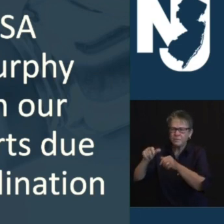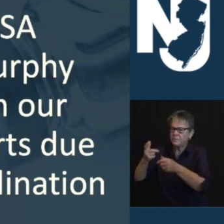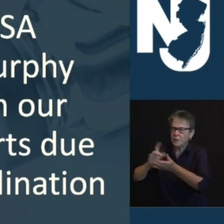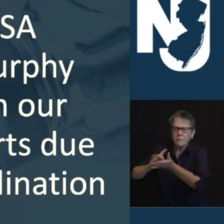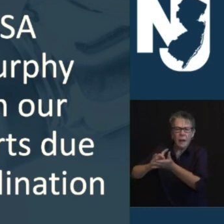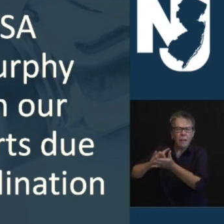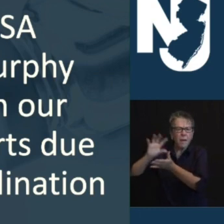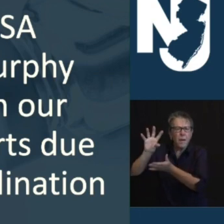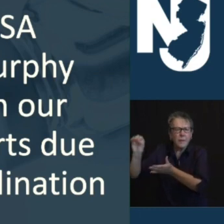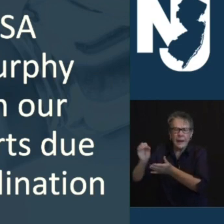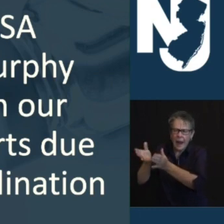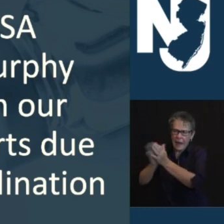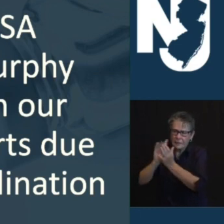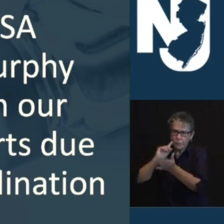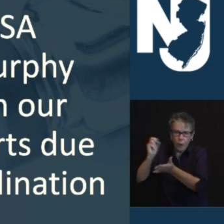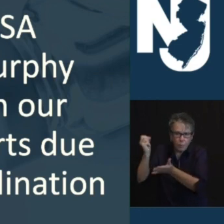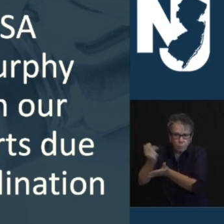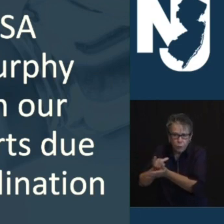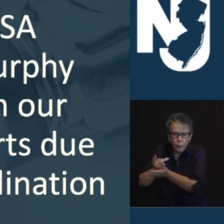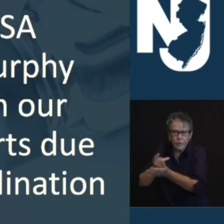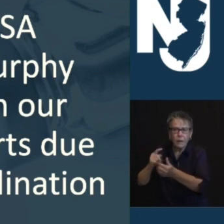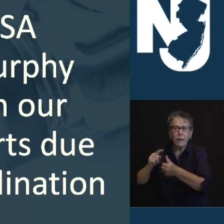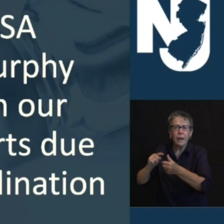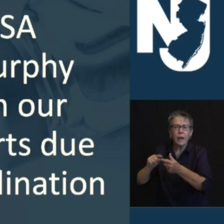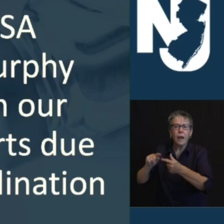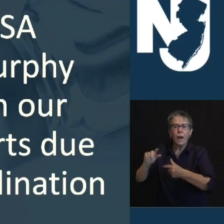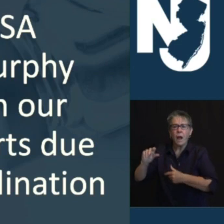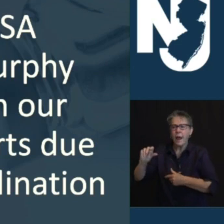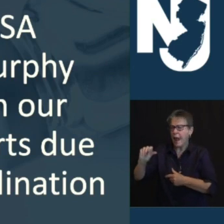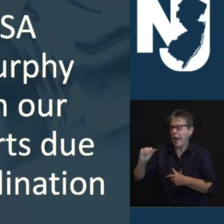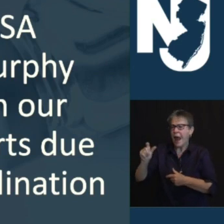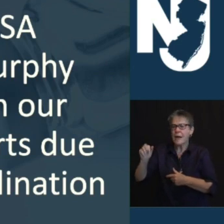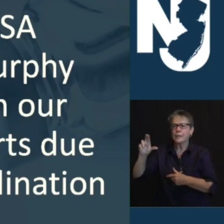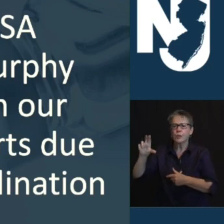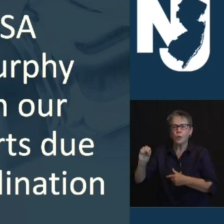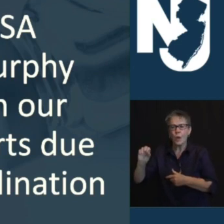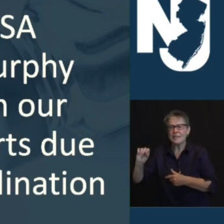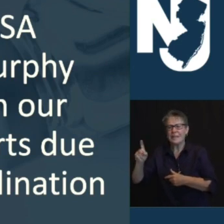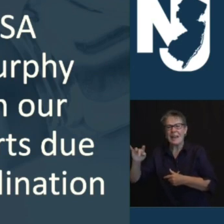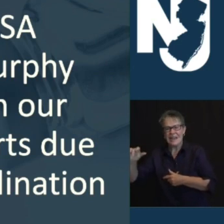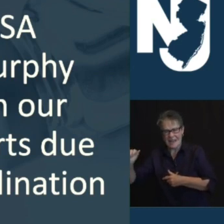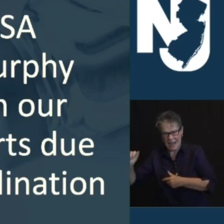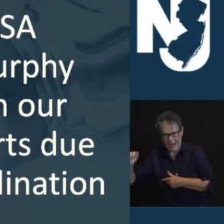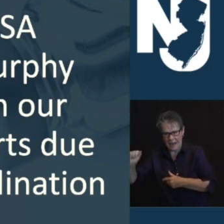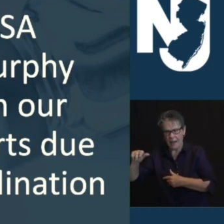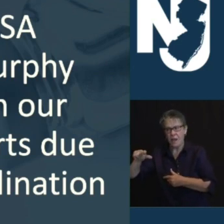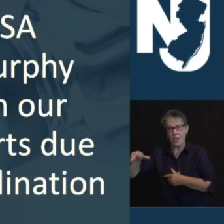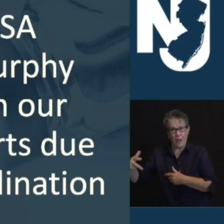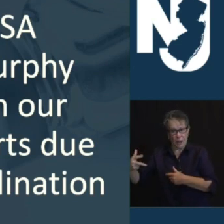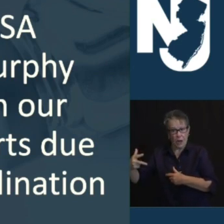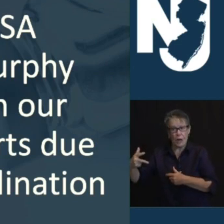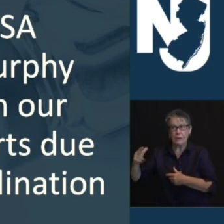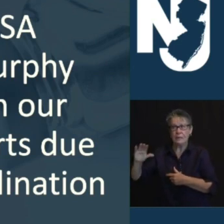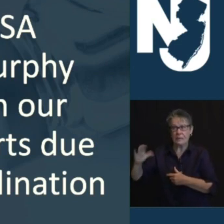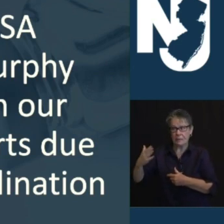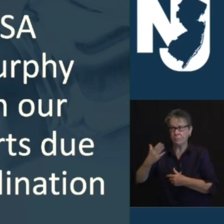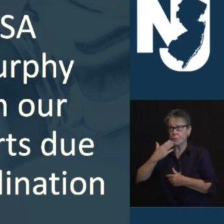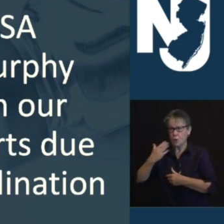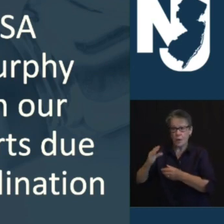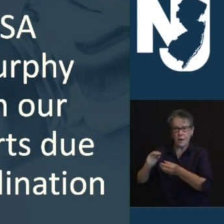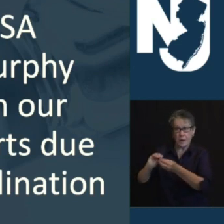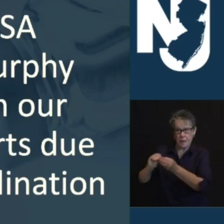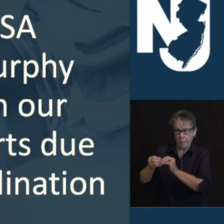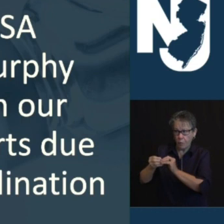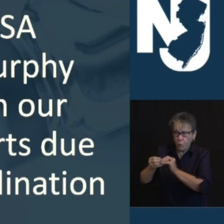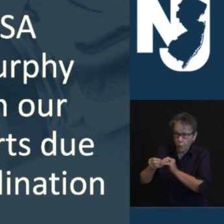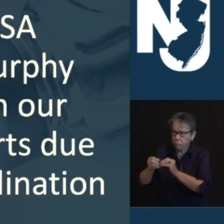careful cold storage and mobilizing resources for distribution, including potentially our National Guard, is not something we can